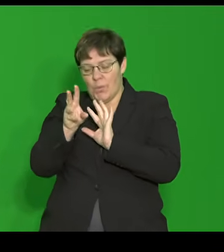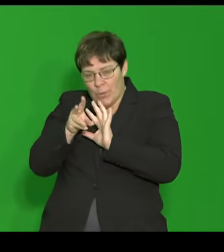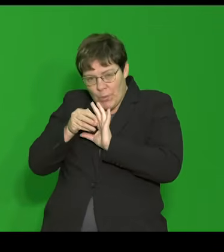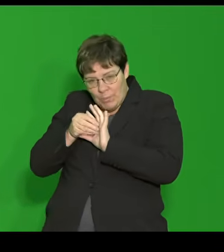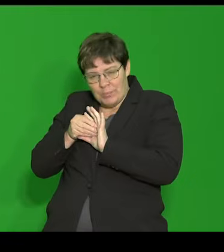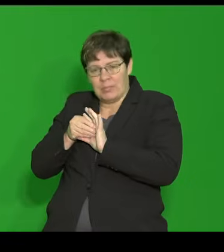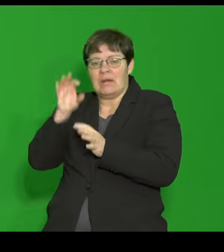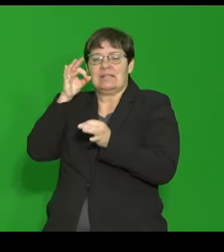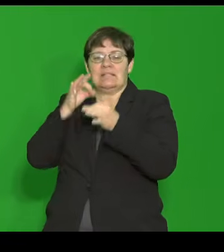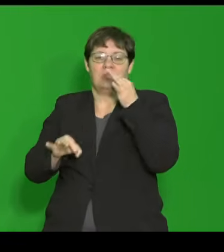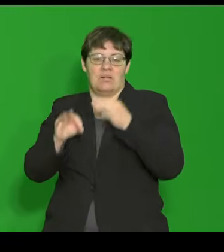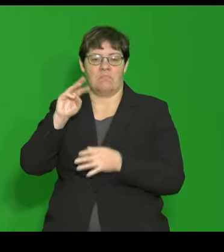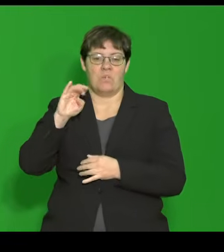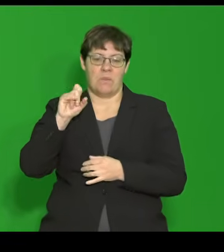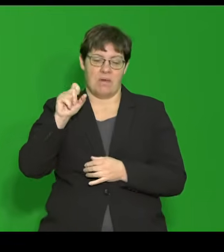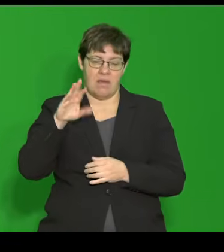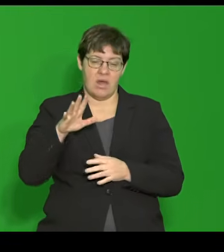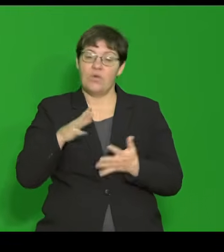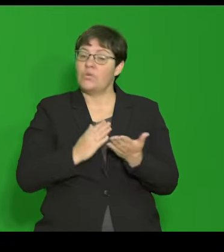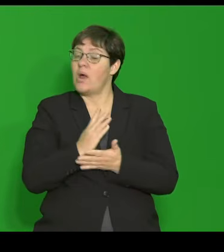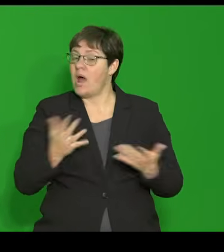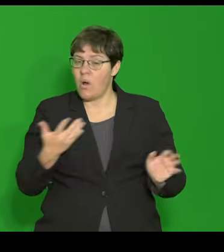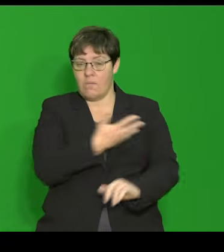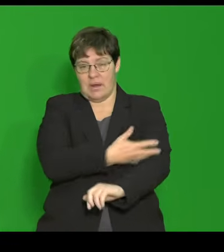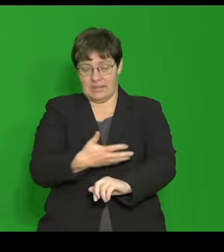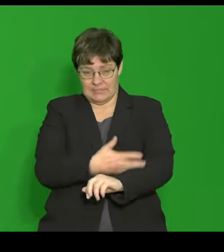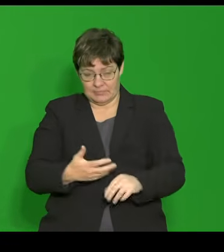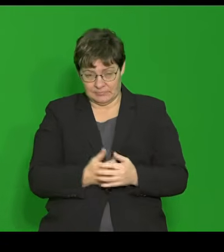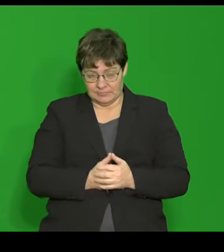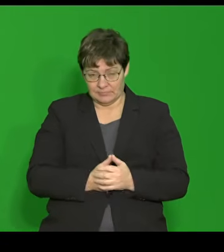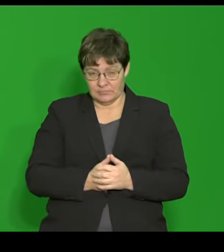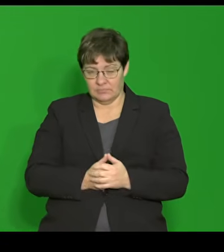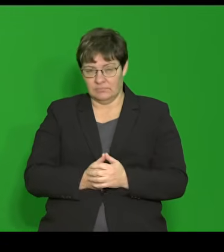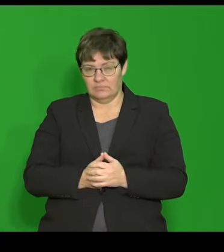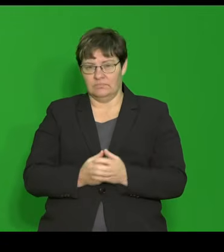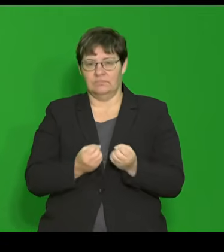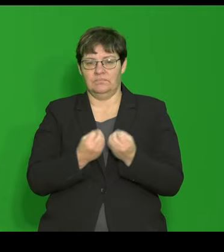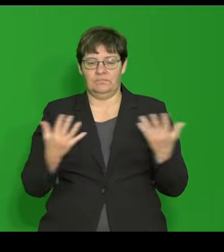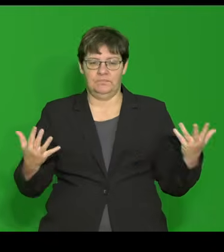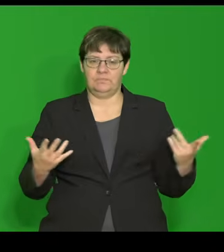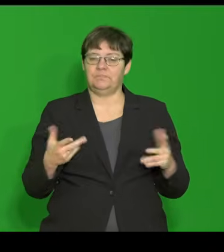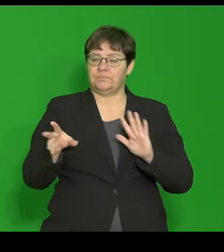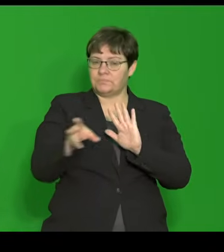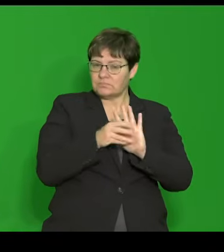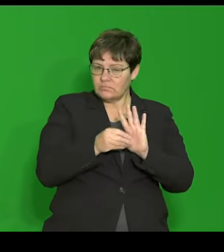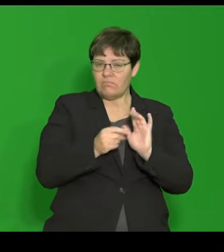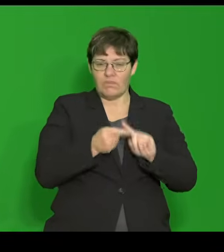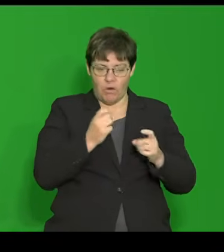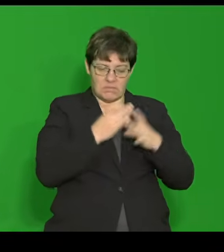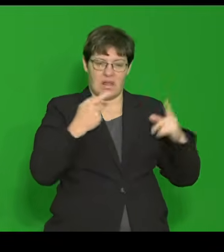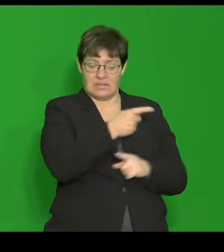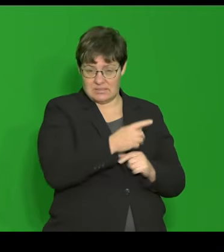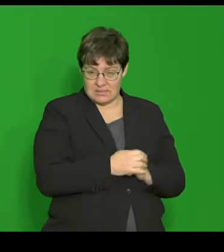their simple monomers into the bloodstream. So most food particles are too large to be absorbed from the alimentary